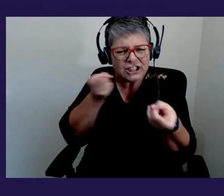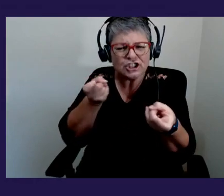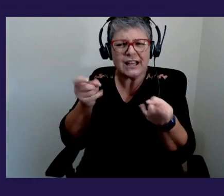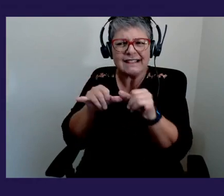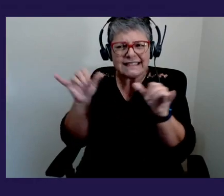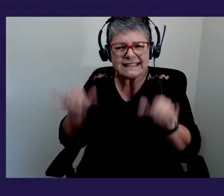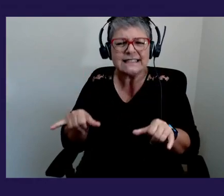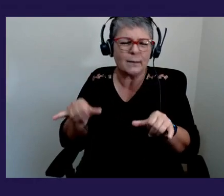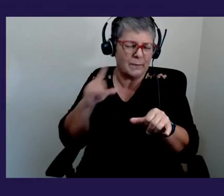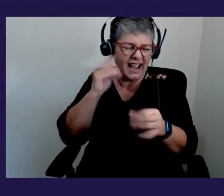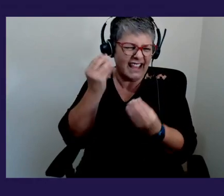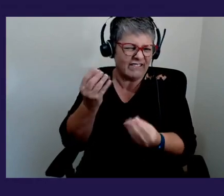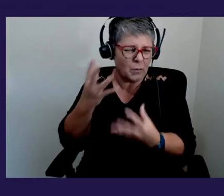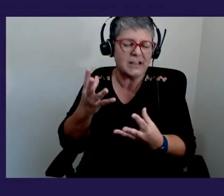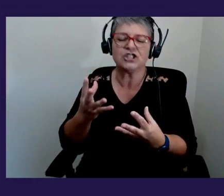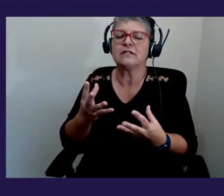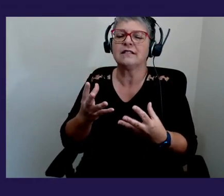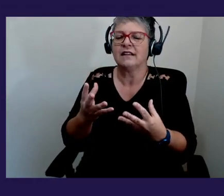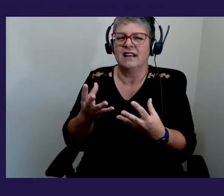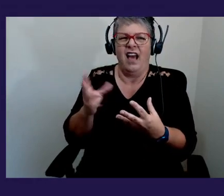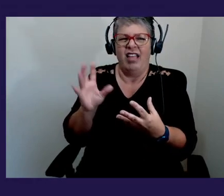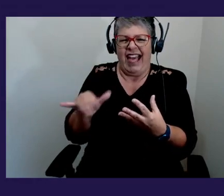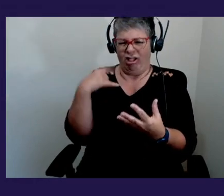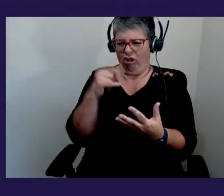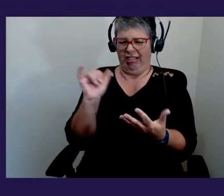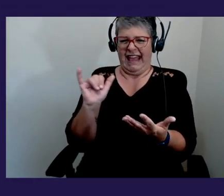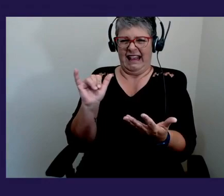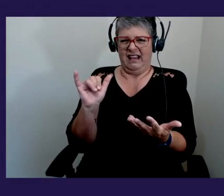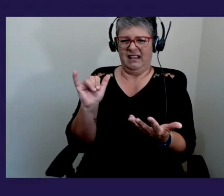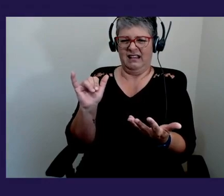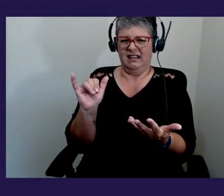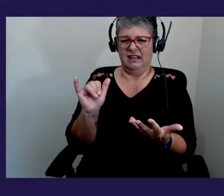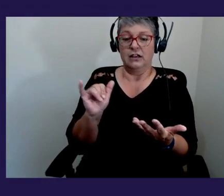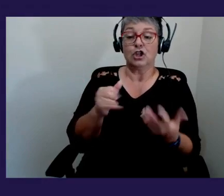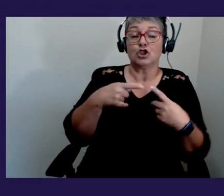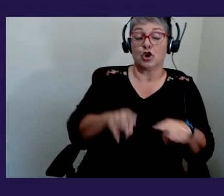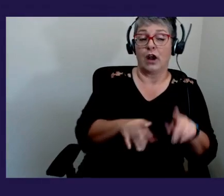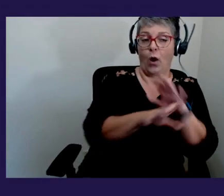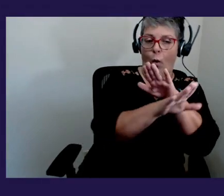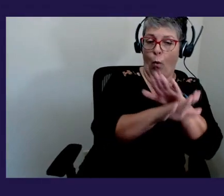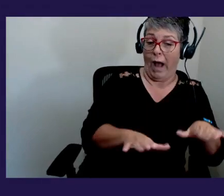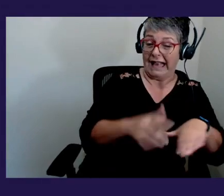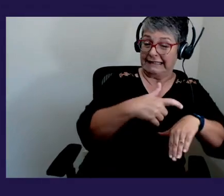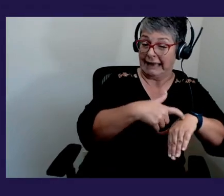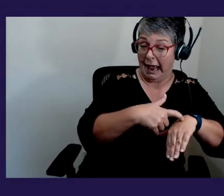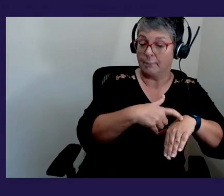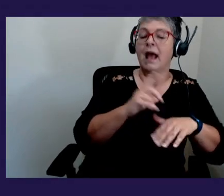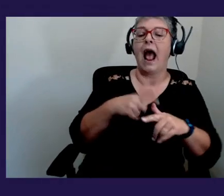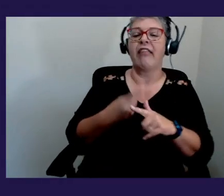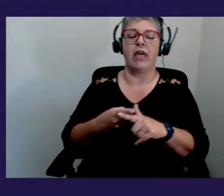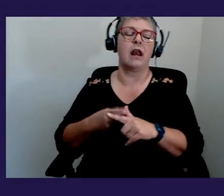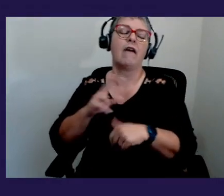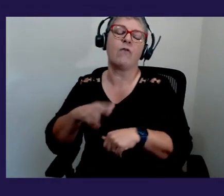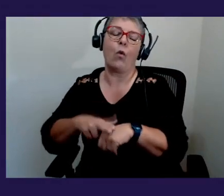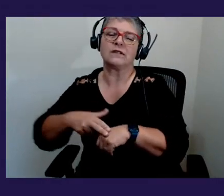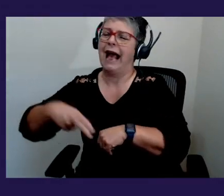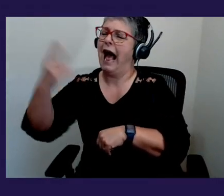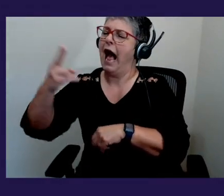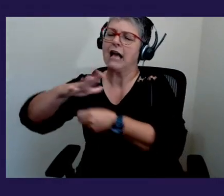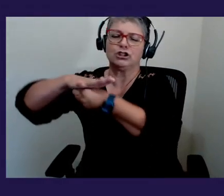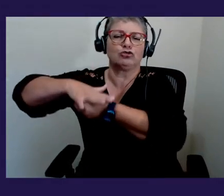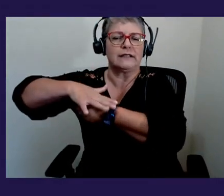information ecosystem look like during quiet times, and of course, during the high stress times of a public health